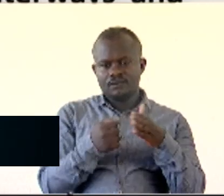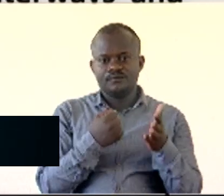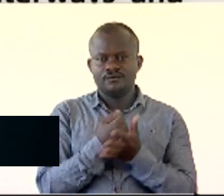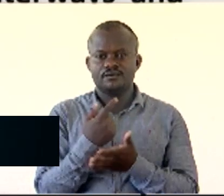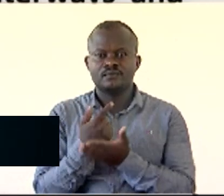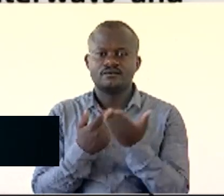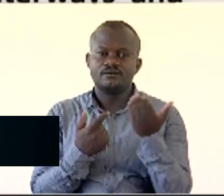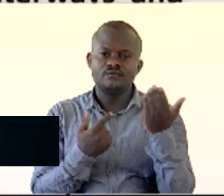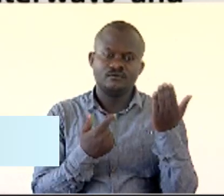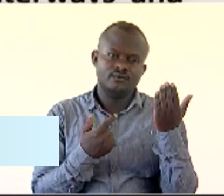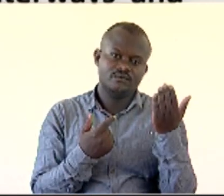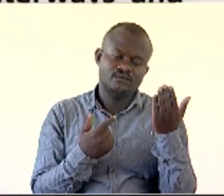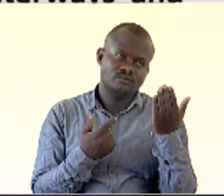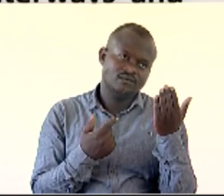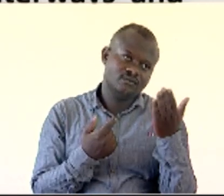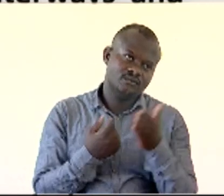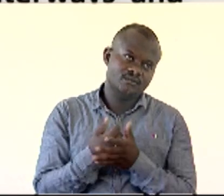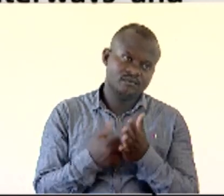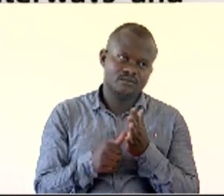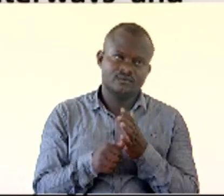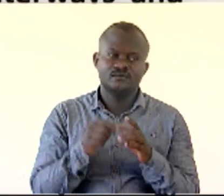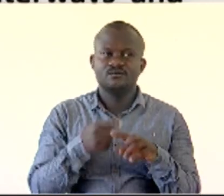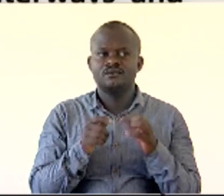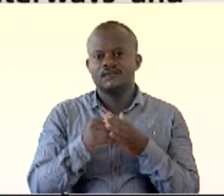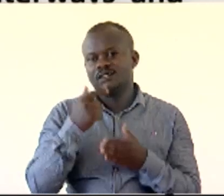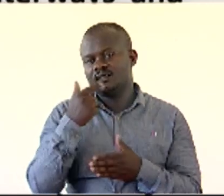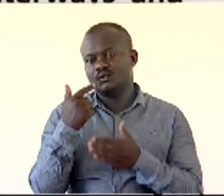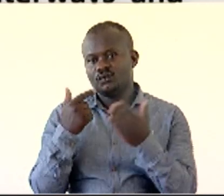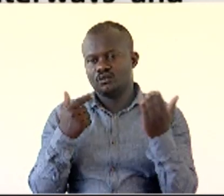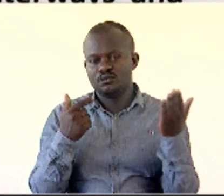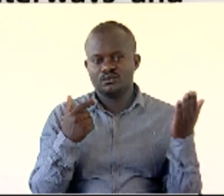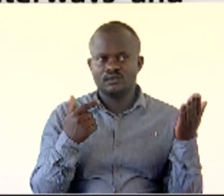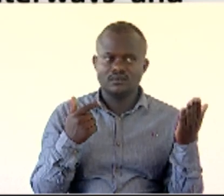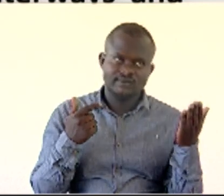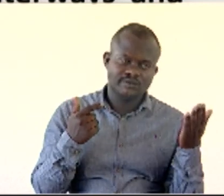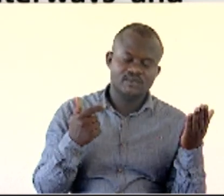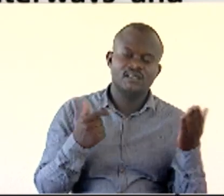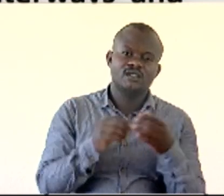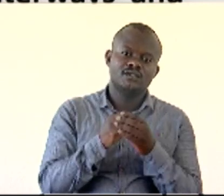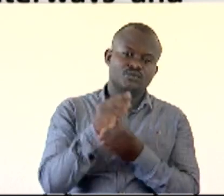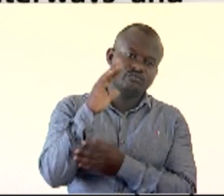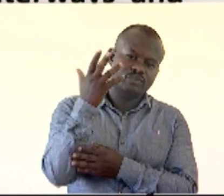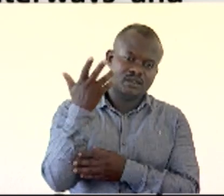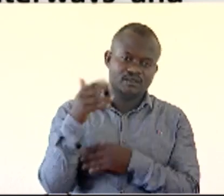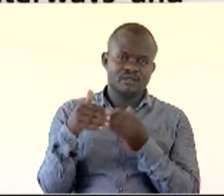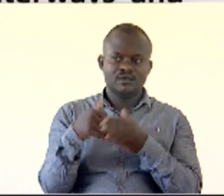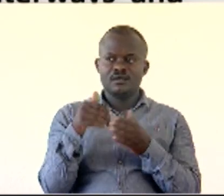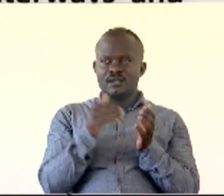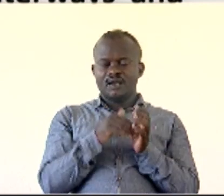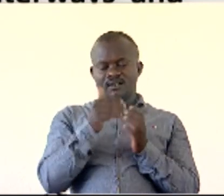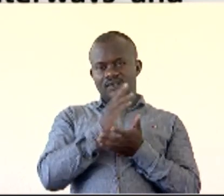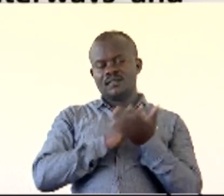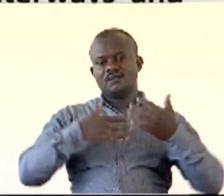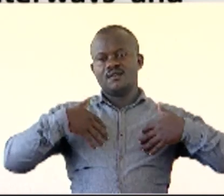harmful effects to plants and